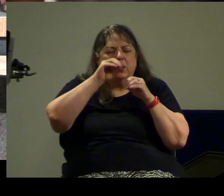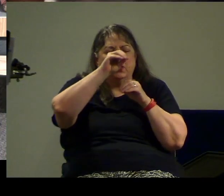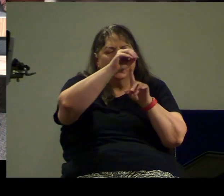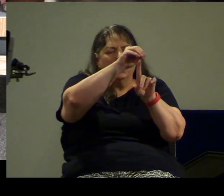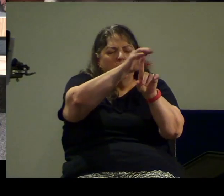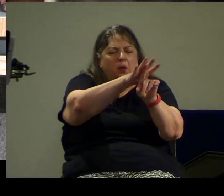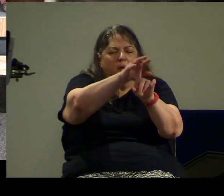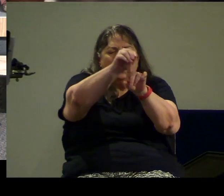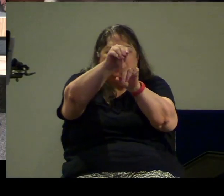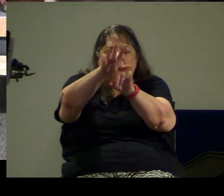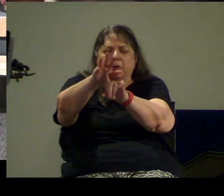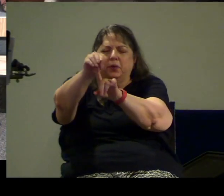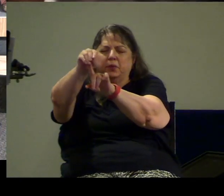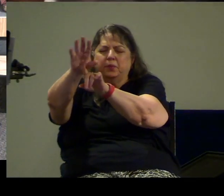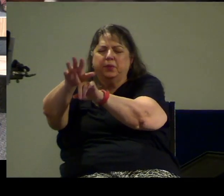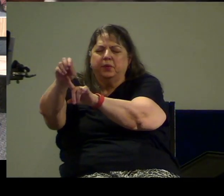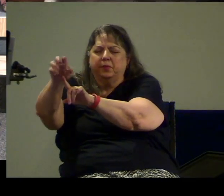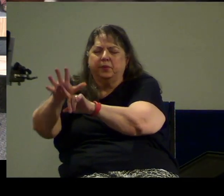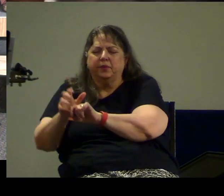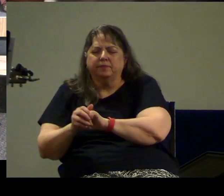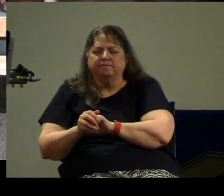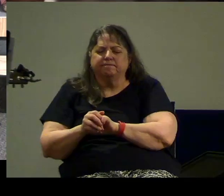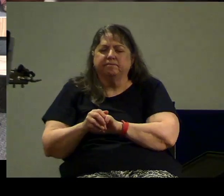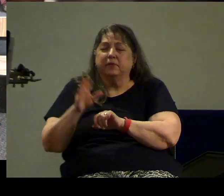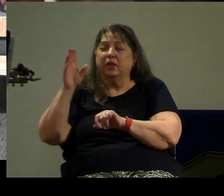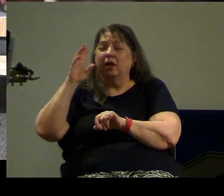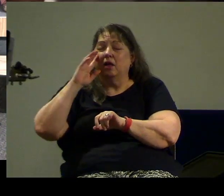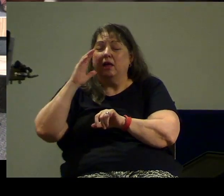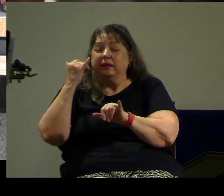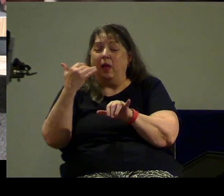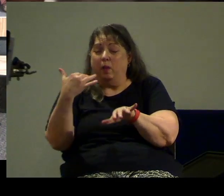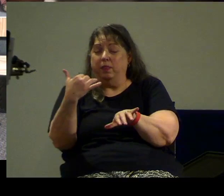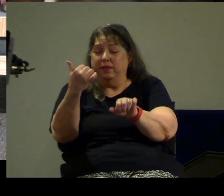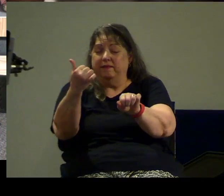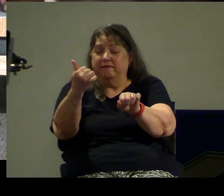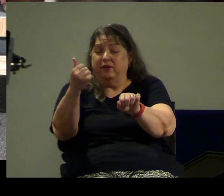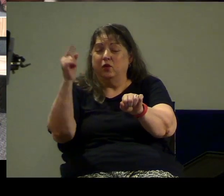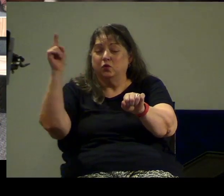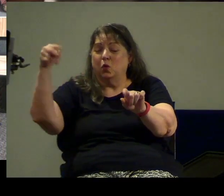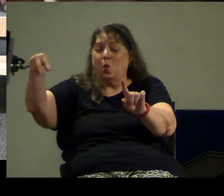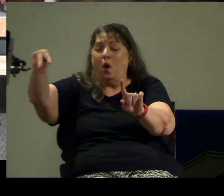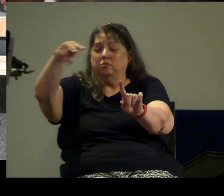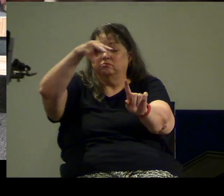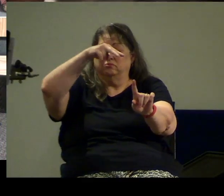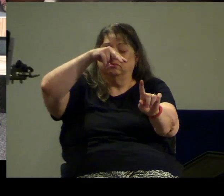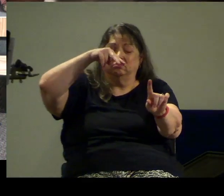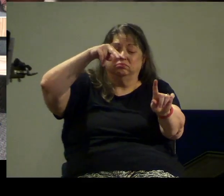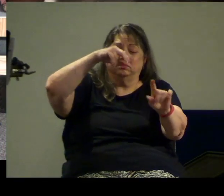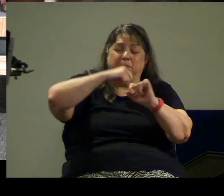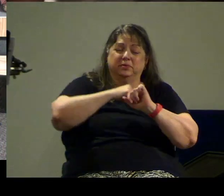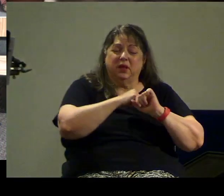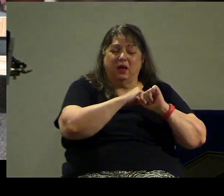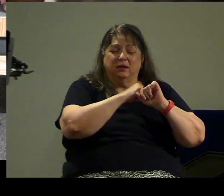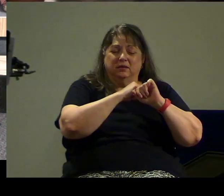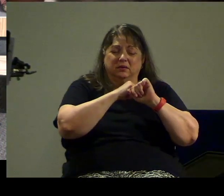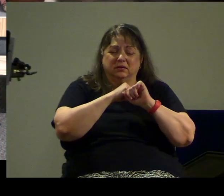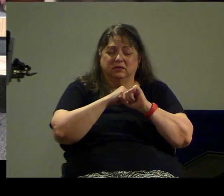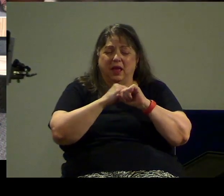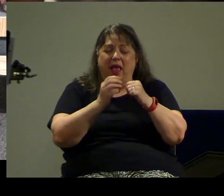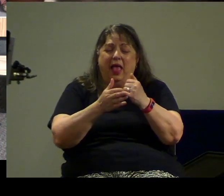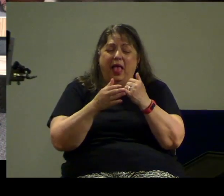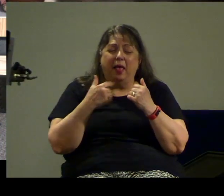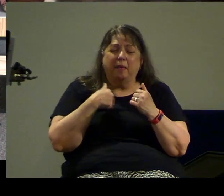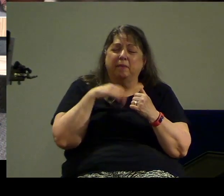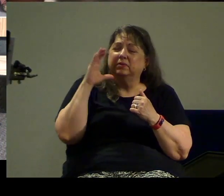one. Watch over them, Lord, as they go from this place, but not from your presence. Help us all, Lord God, to seek